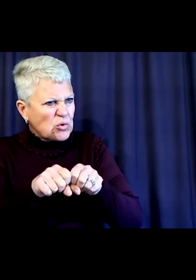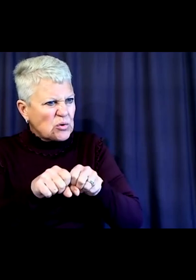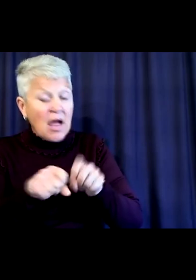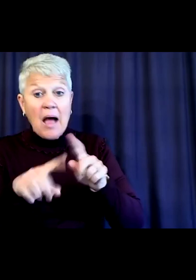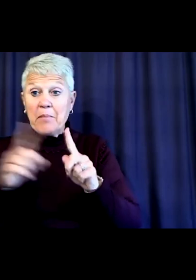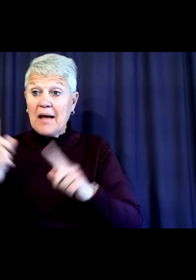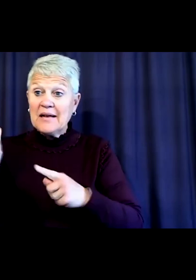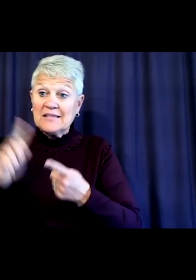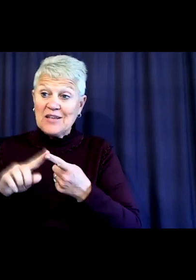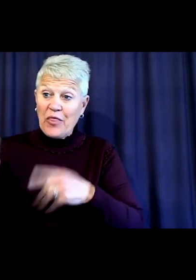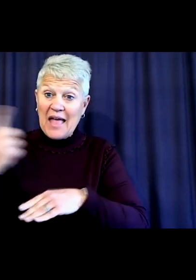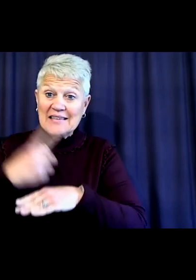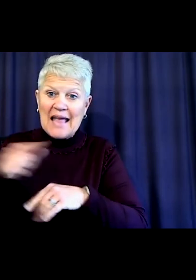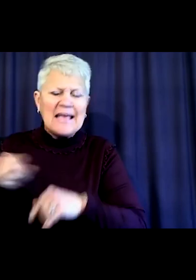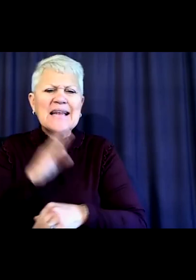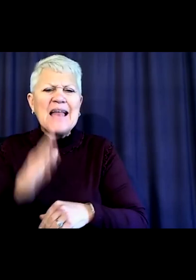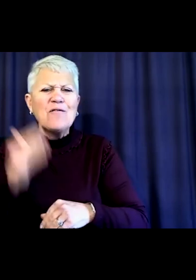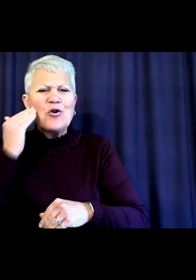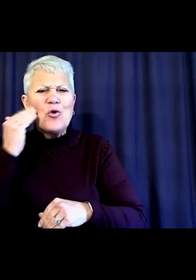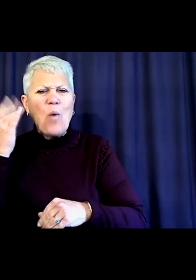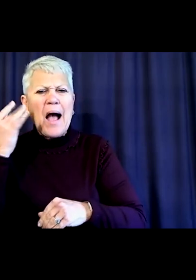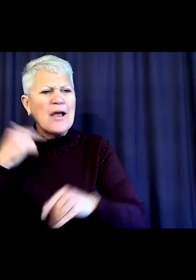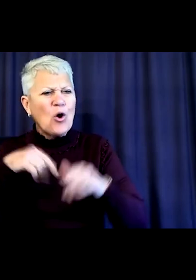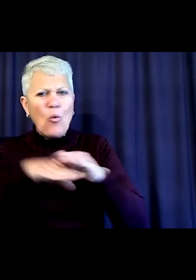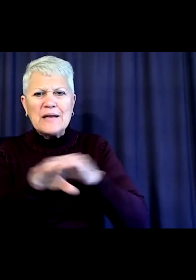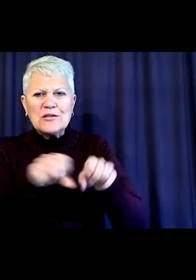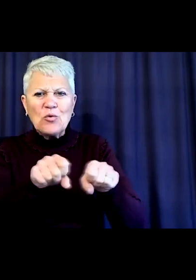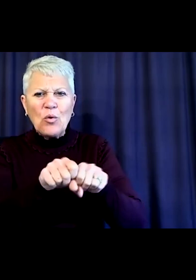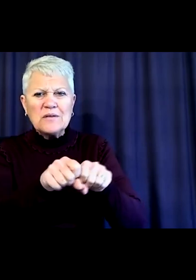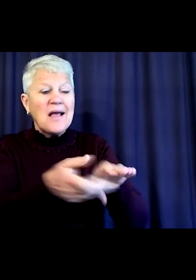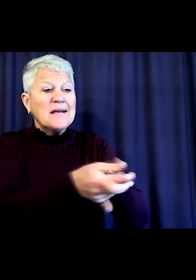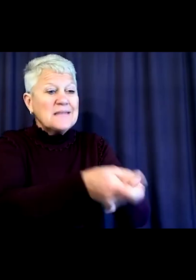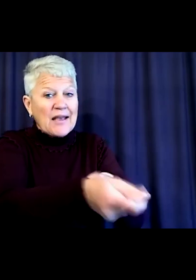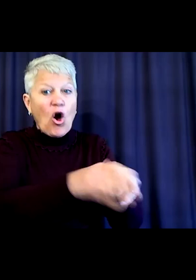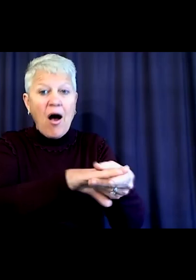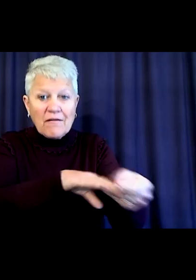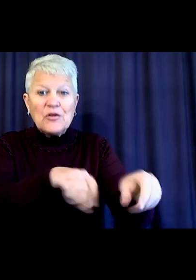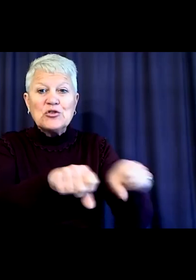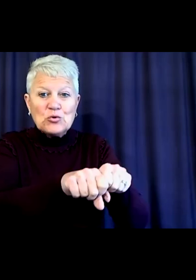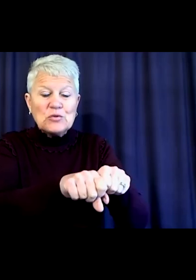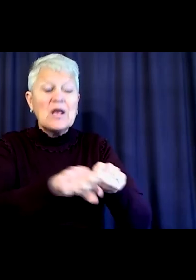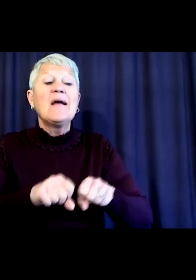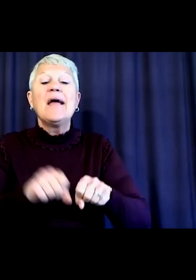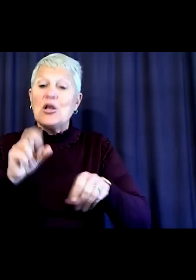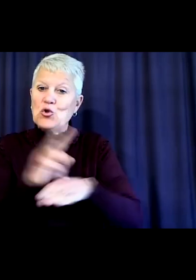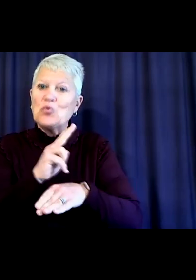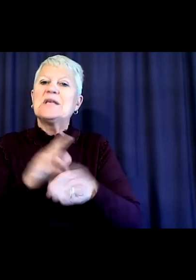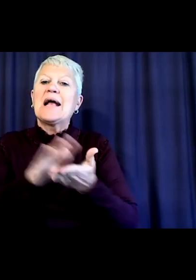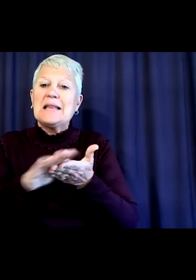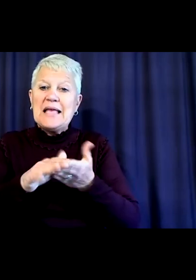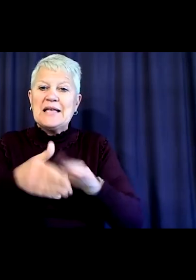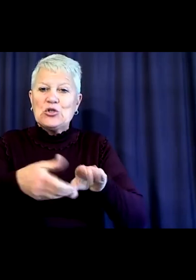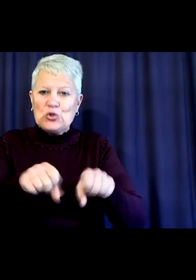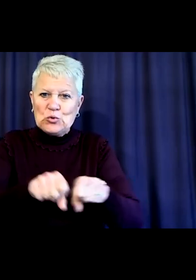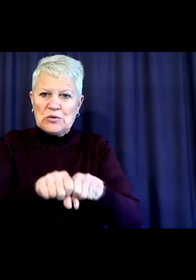that day, he never knew why he had to go in the school, take off his shoes, put new shoes on, clean shoes. So all of a sudden,